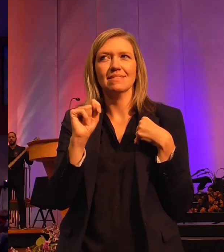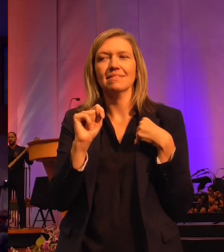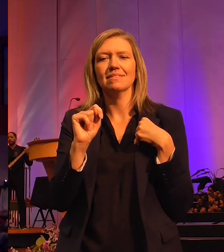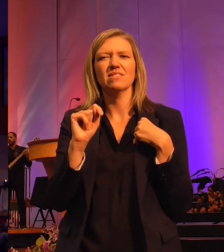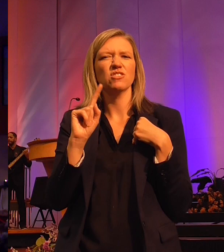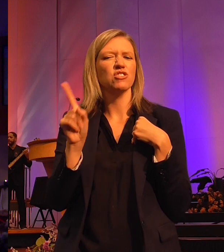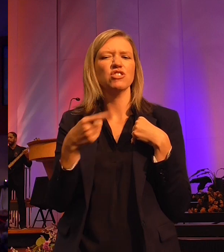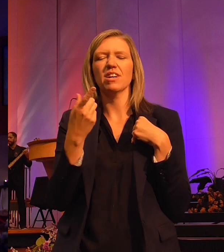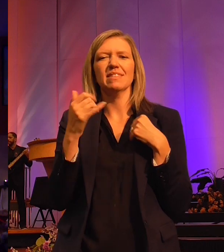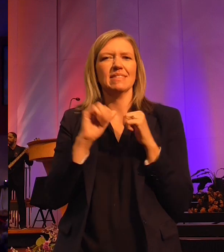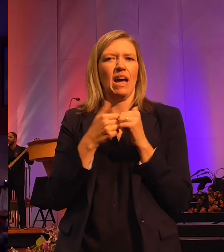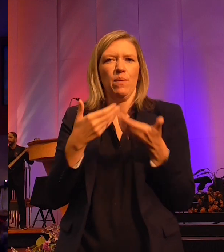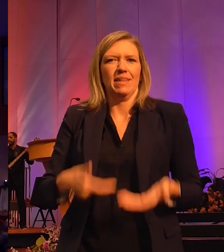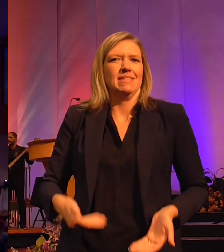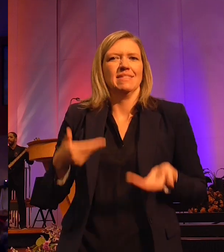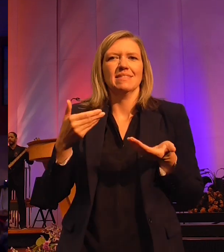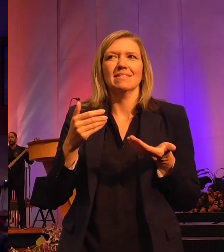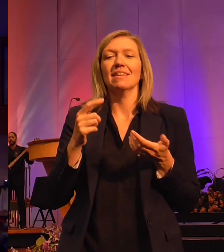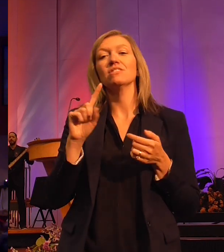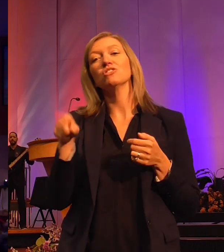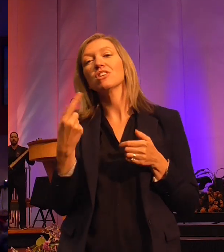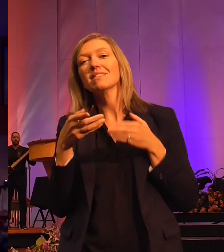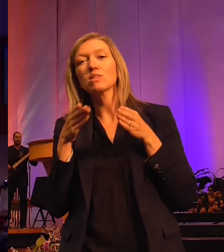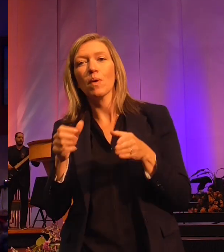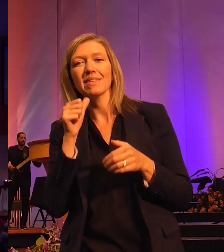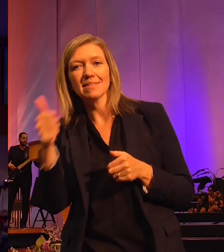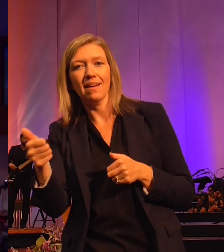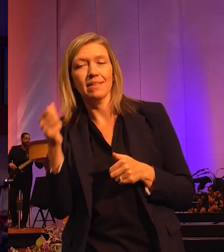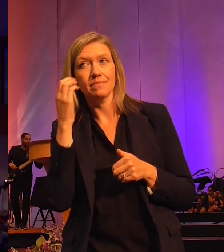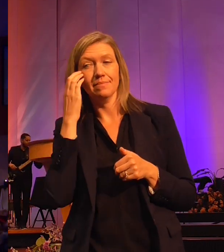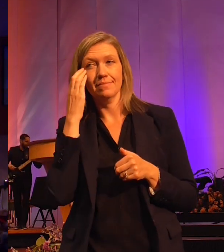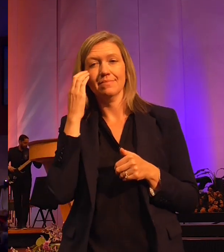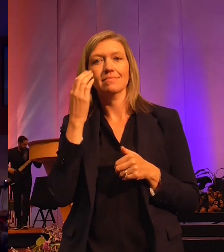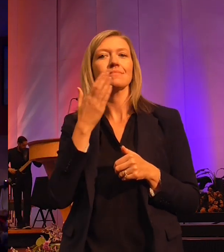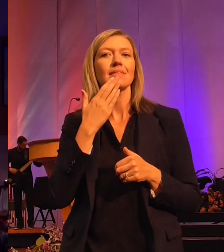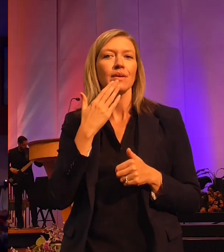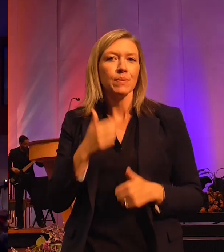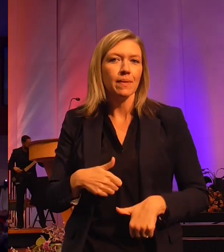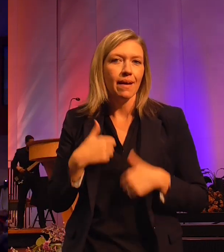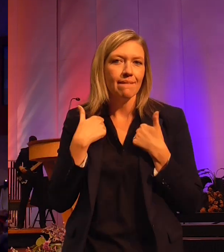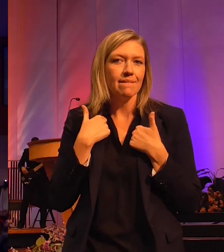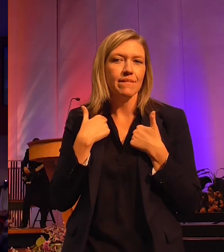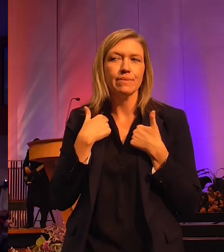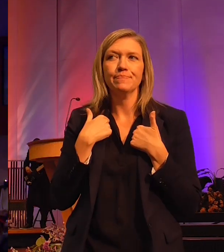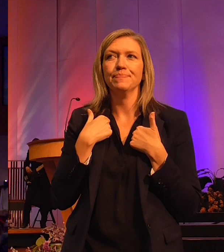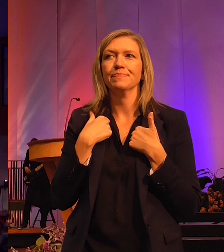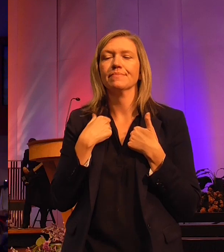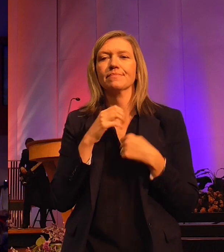just the way that it is, and just the way that it is not. Thank you, life.